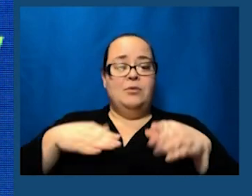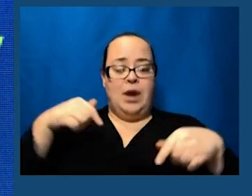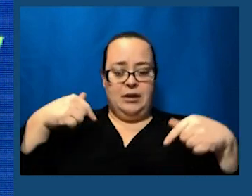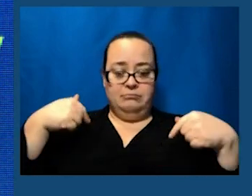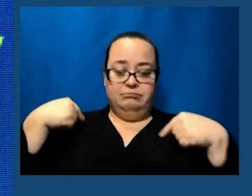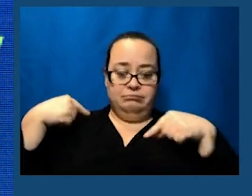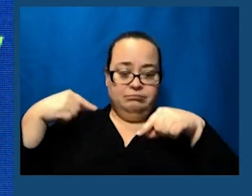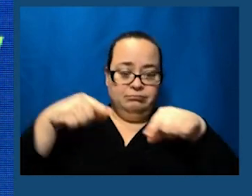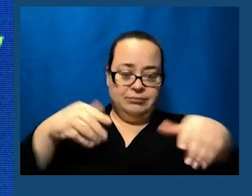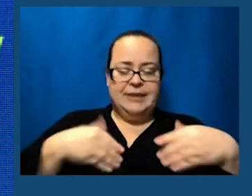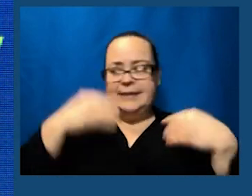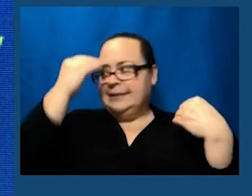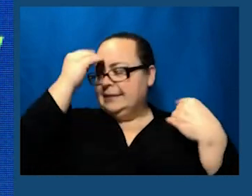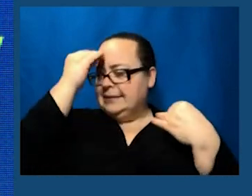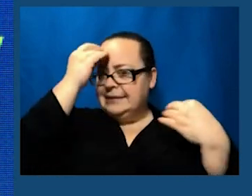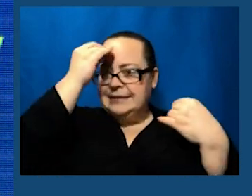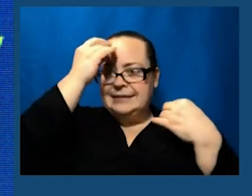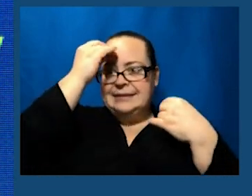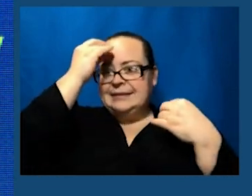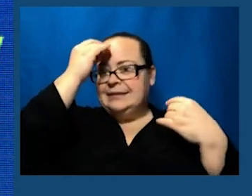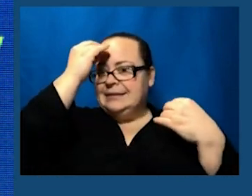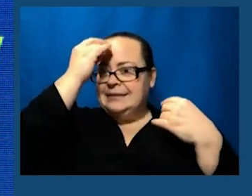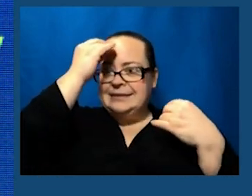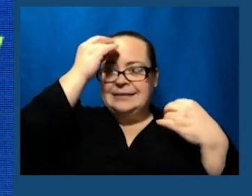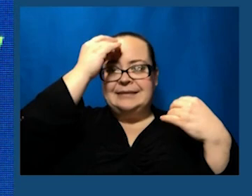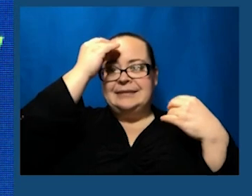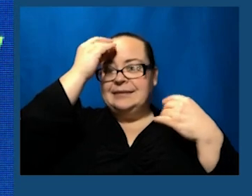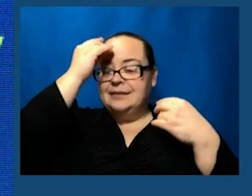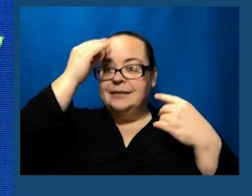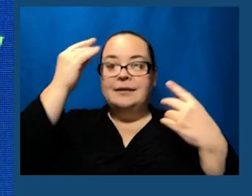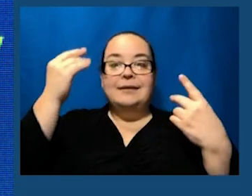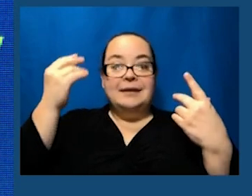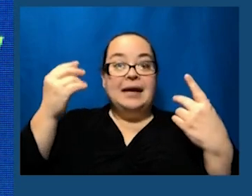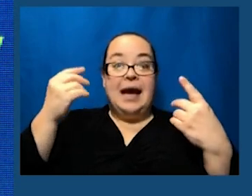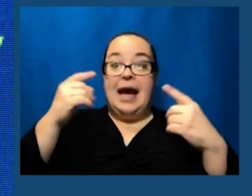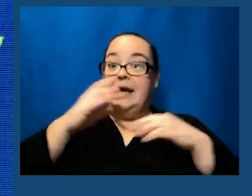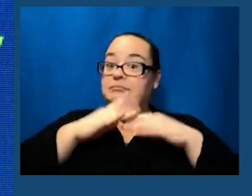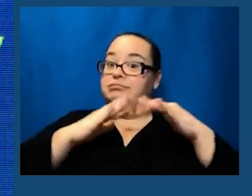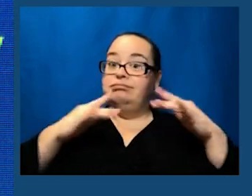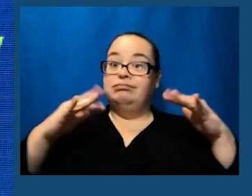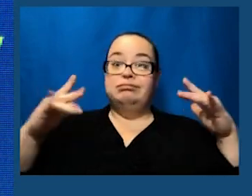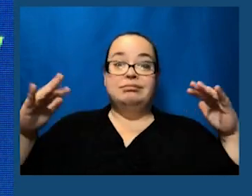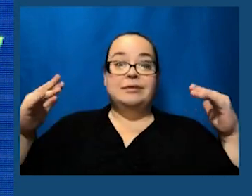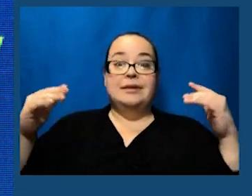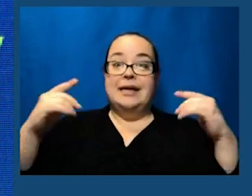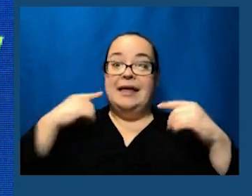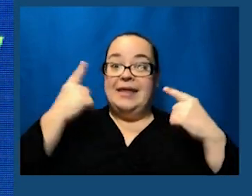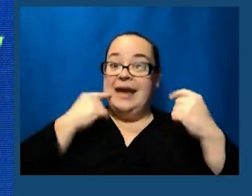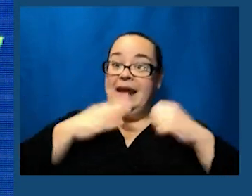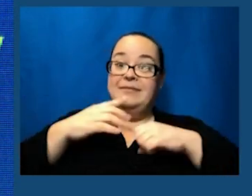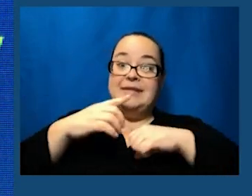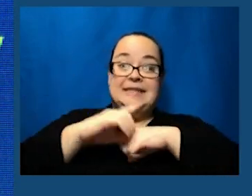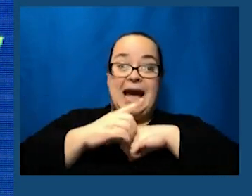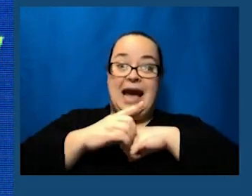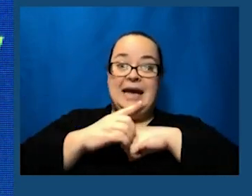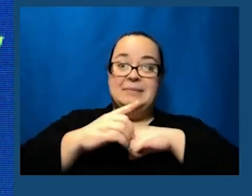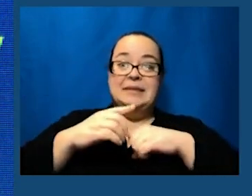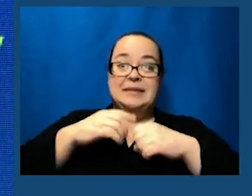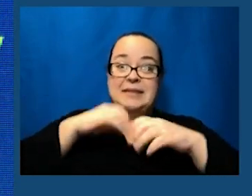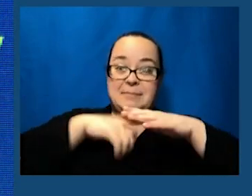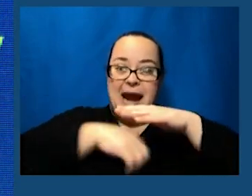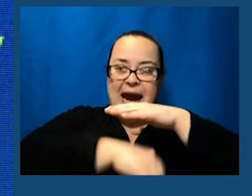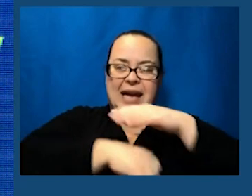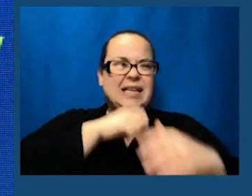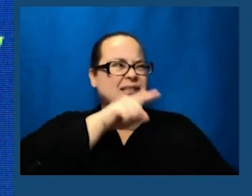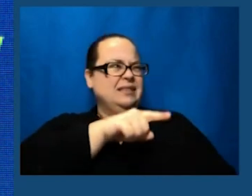from mine for diamonds, and it's great to tell everybody, you know, I have diamonds from New York. Do you have diamonds in New York? I thought they're like from Africa. I was like,